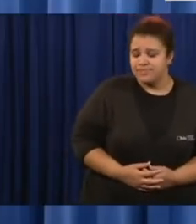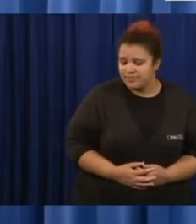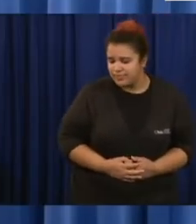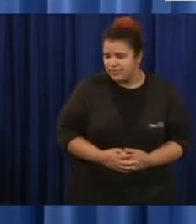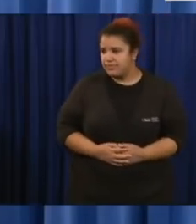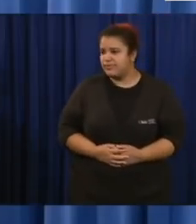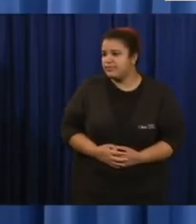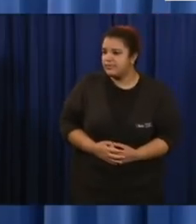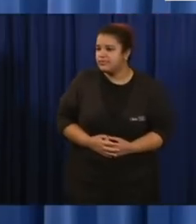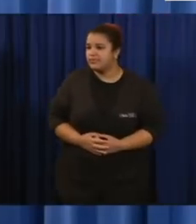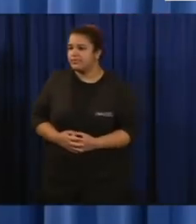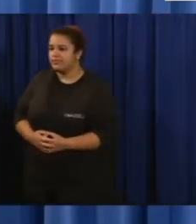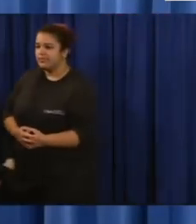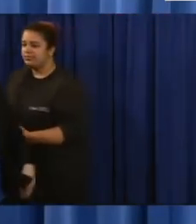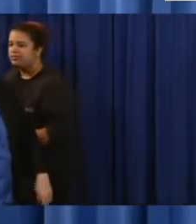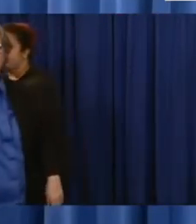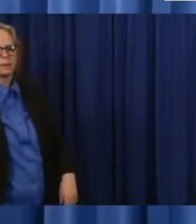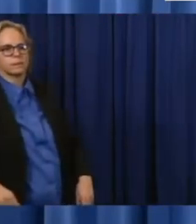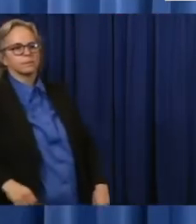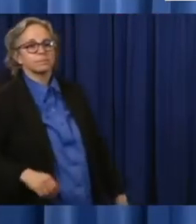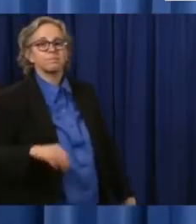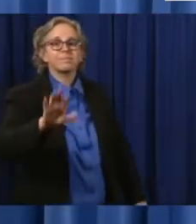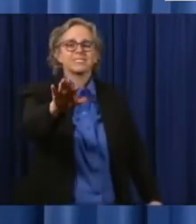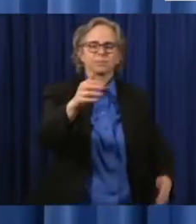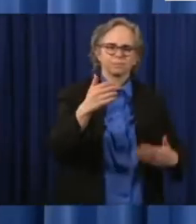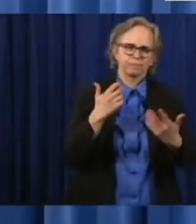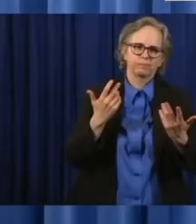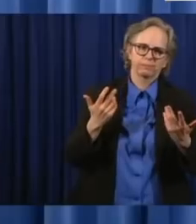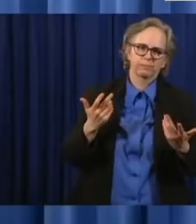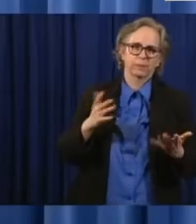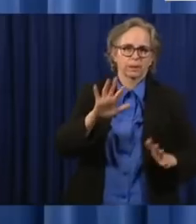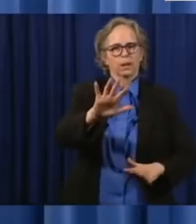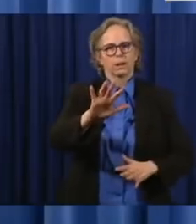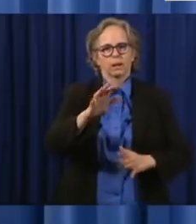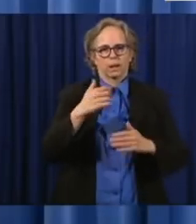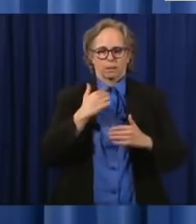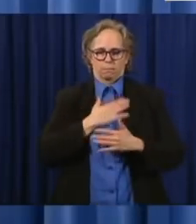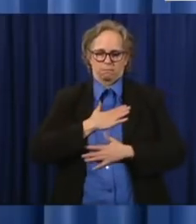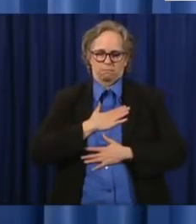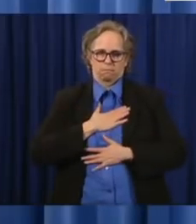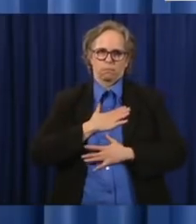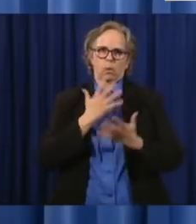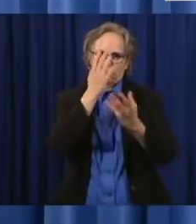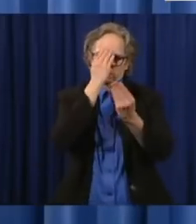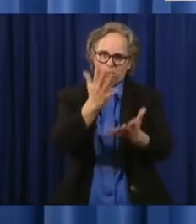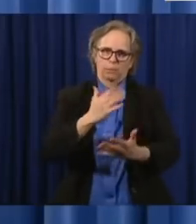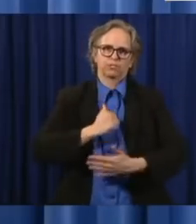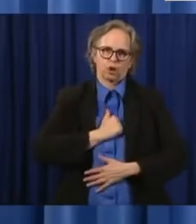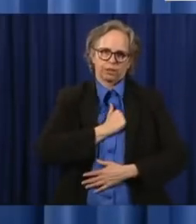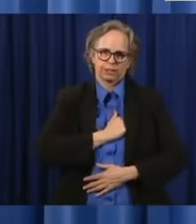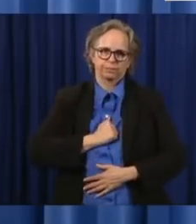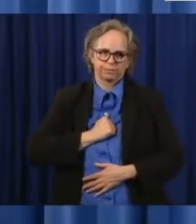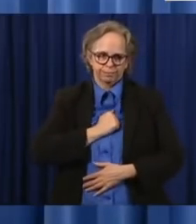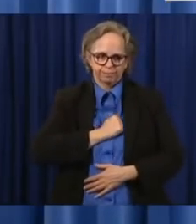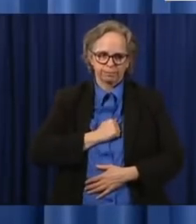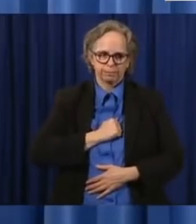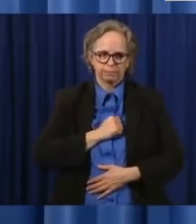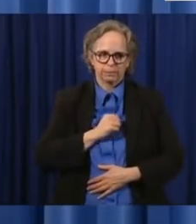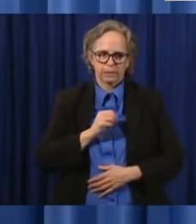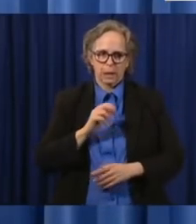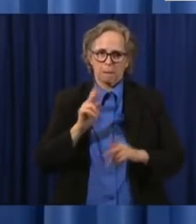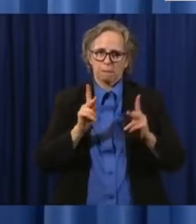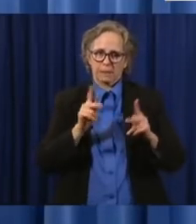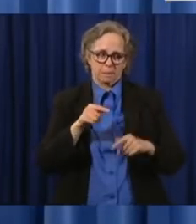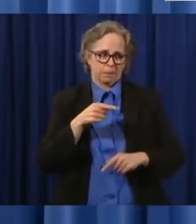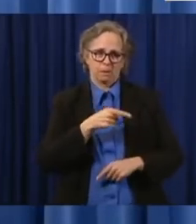Well, the message is, I apologize. We're very sorry. The people who are working there, that's now up to, I think, about